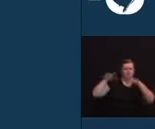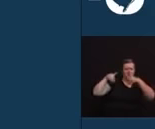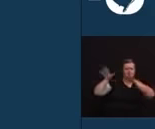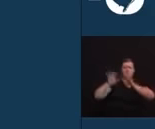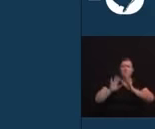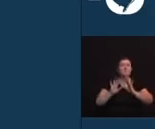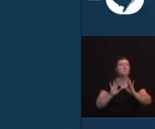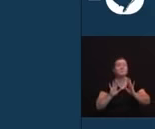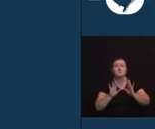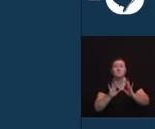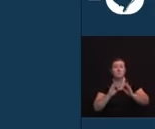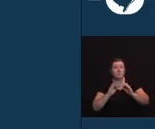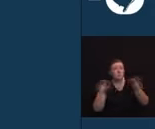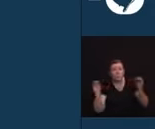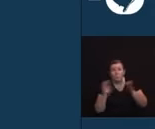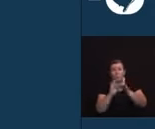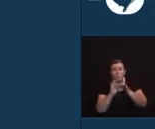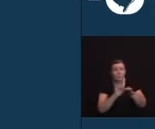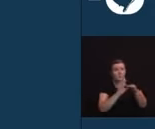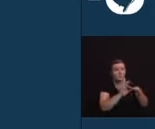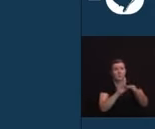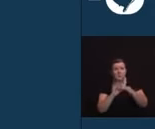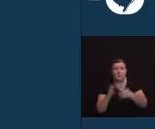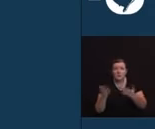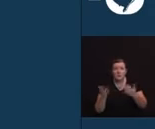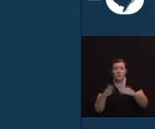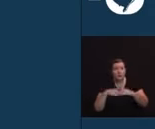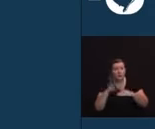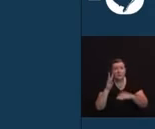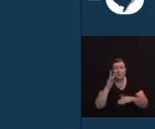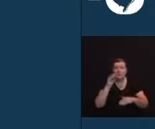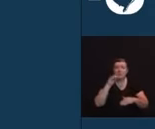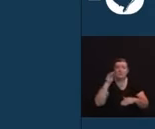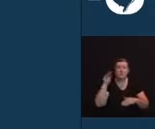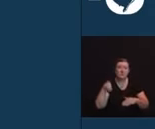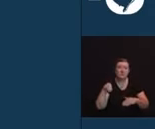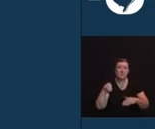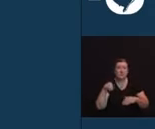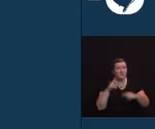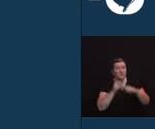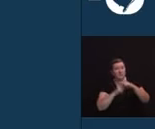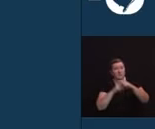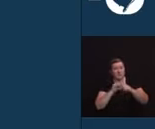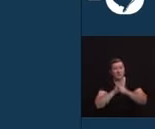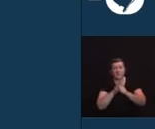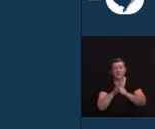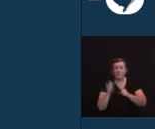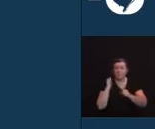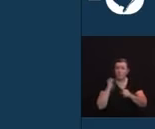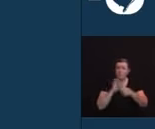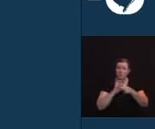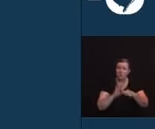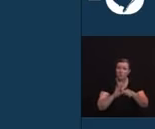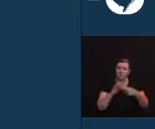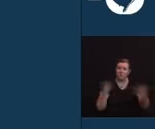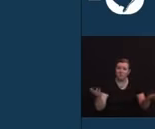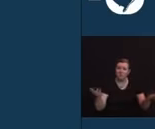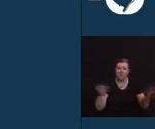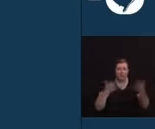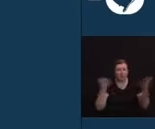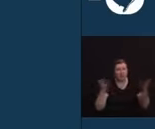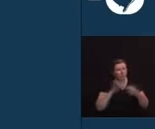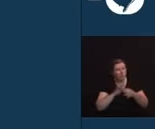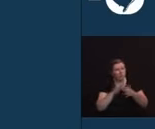to cooperate in more than 60% of cases. Again, it's anecdotal, but a lot of that is with hockey. And we're sick and tired of hearing this,